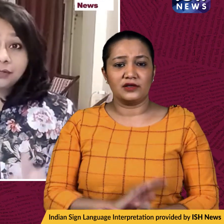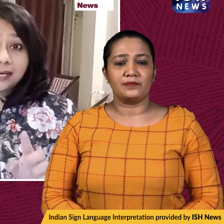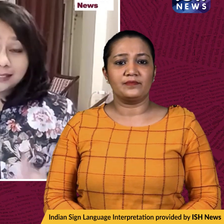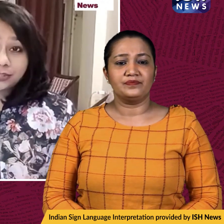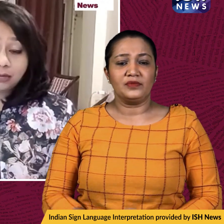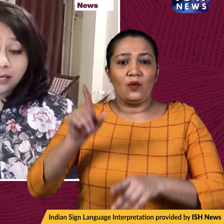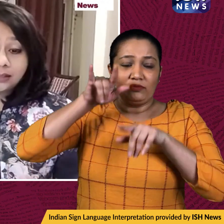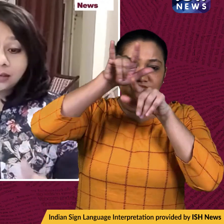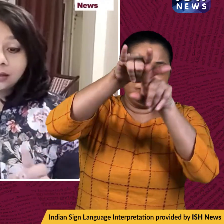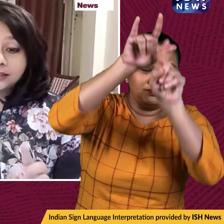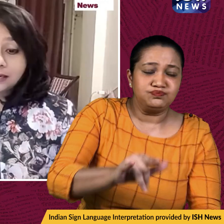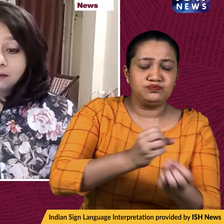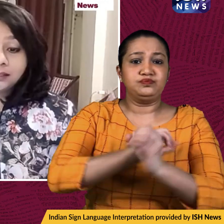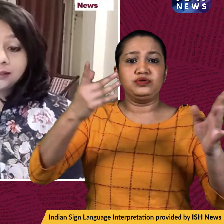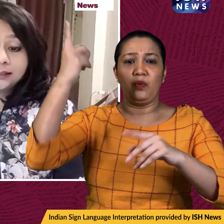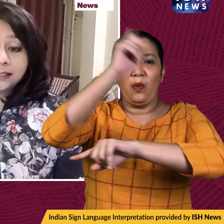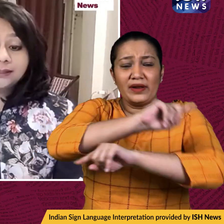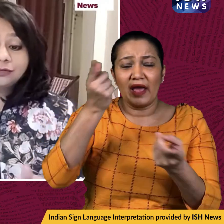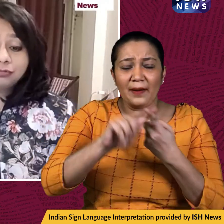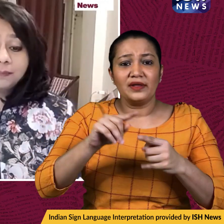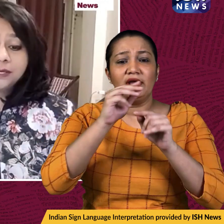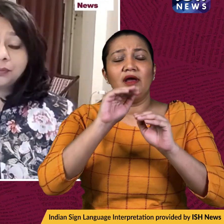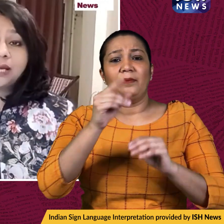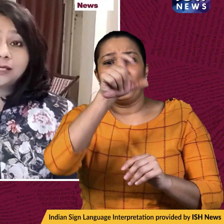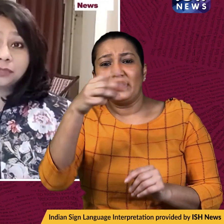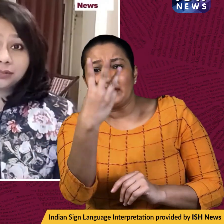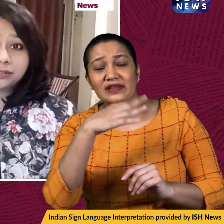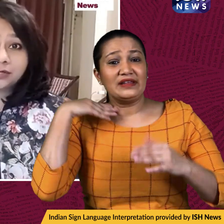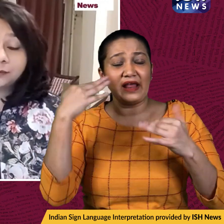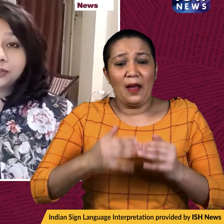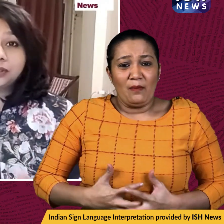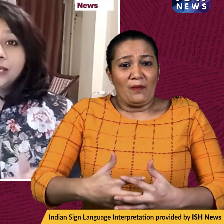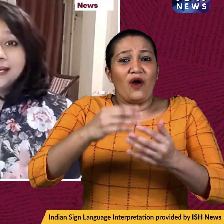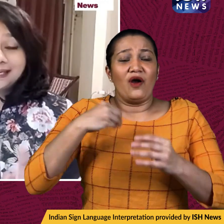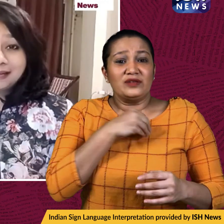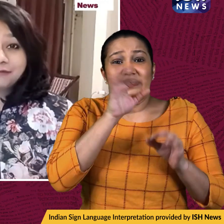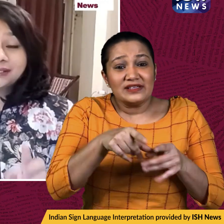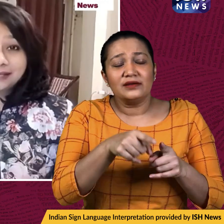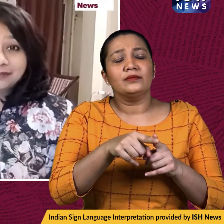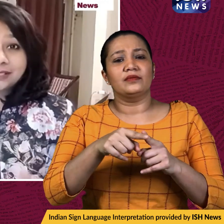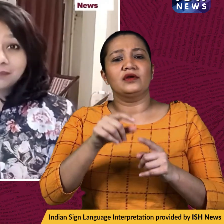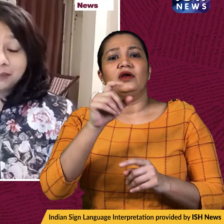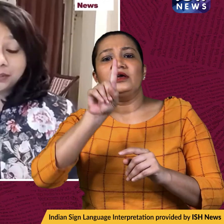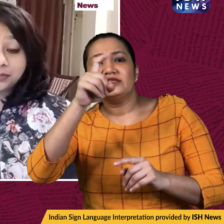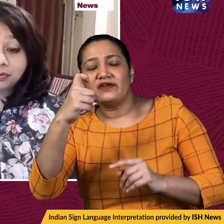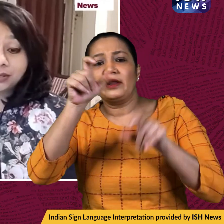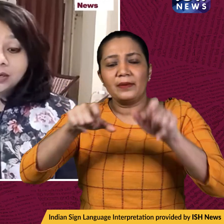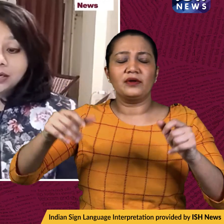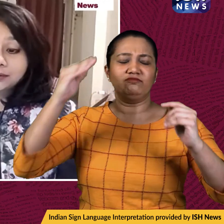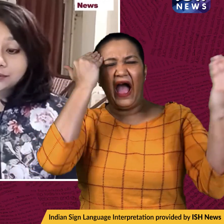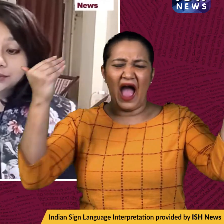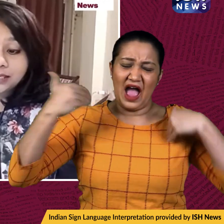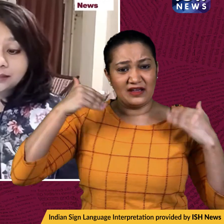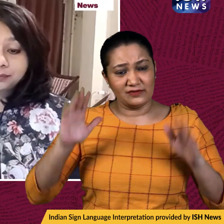especially after an airstrike a day earlier that killed 3 people at a maternity hospital. It left 17 people